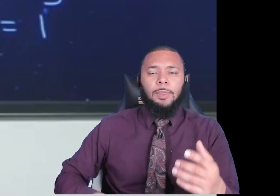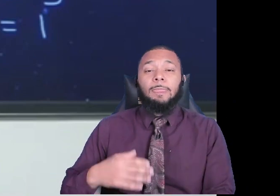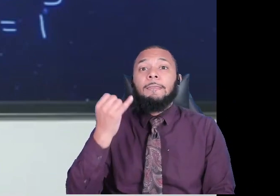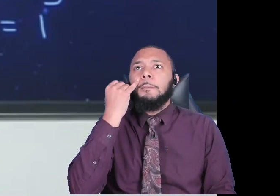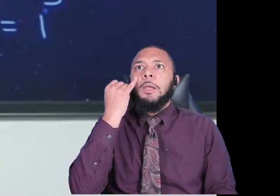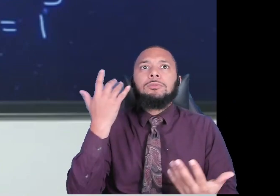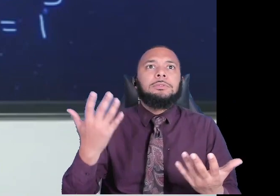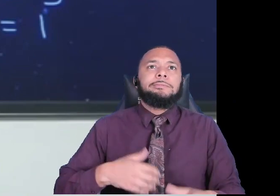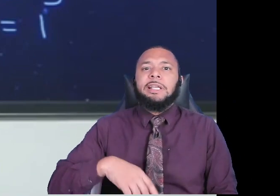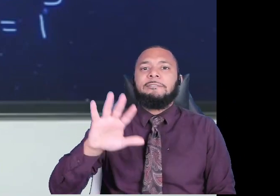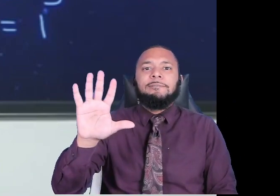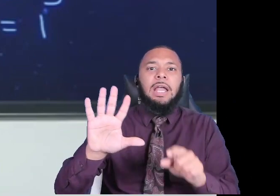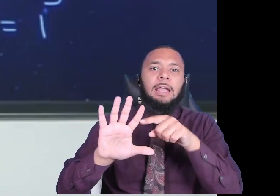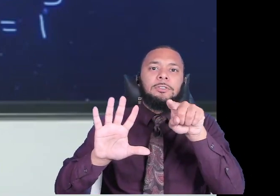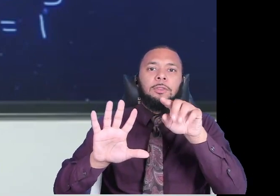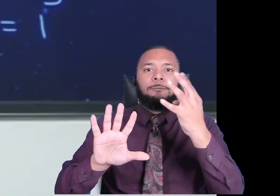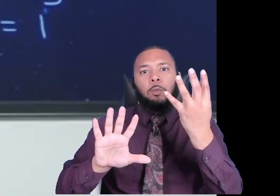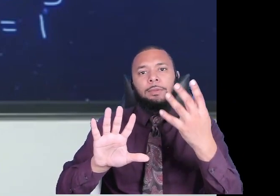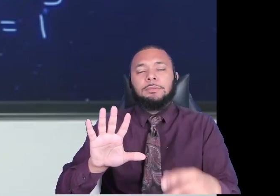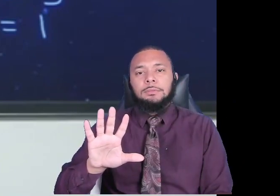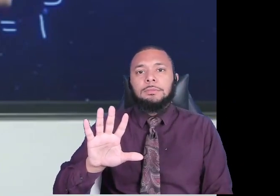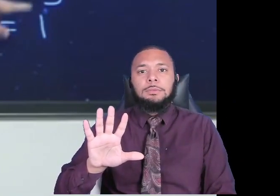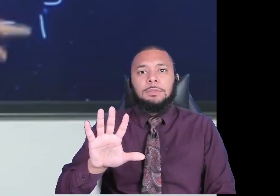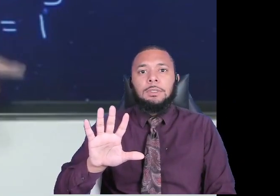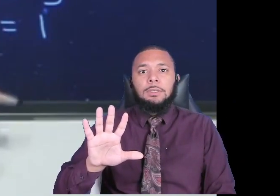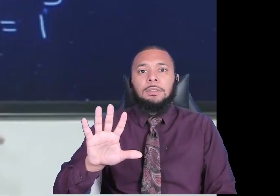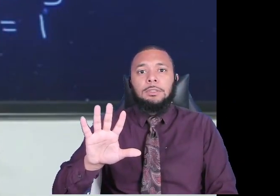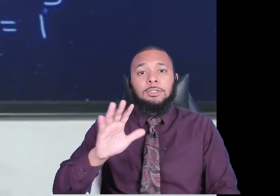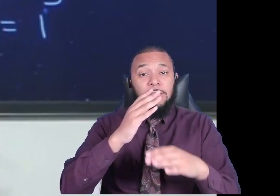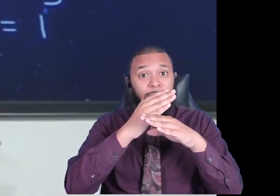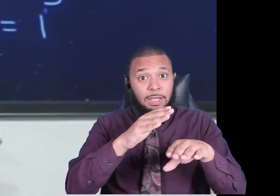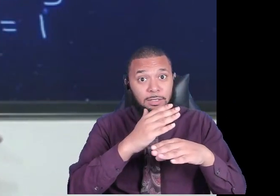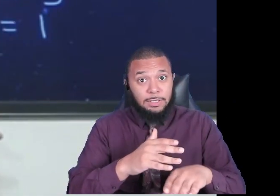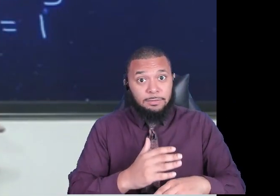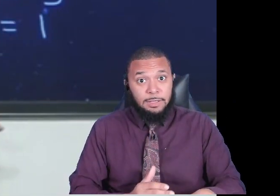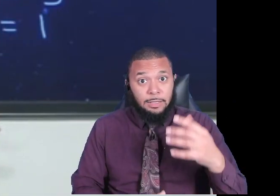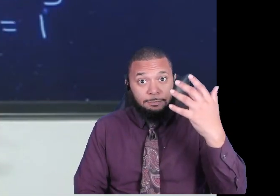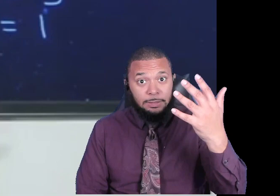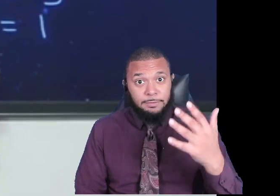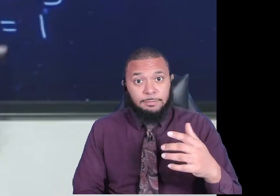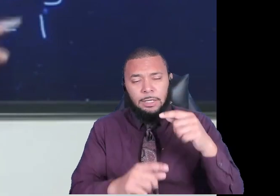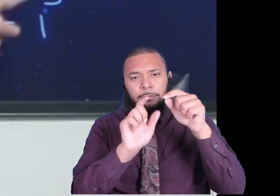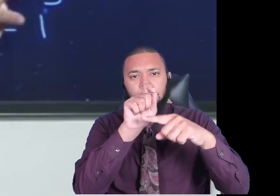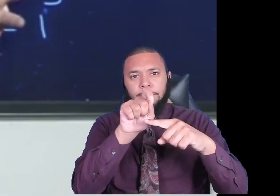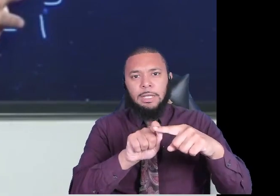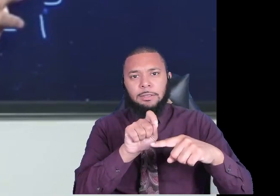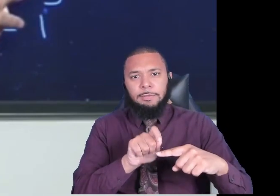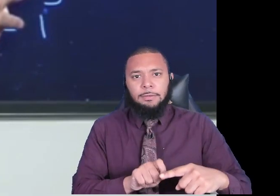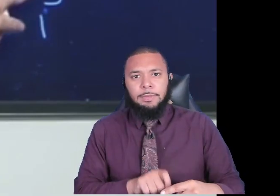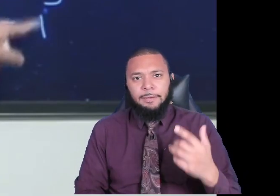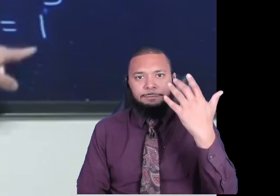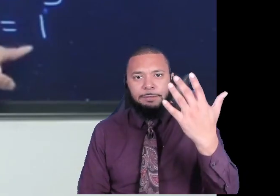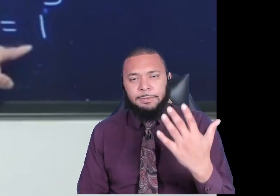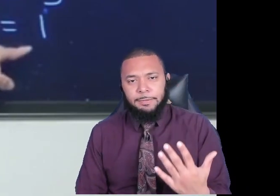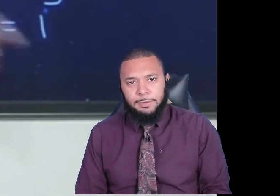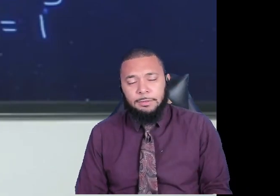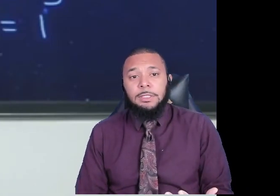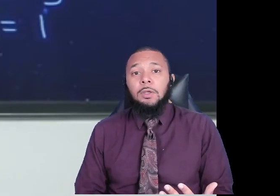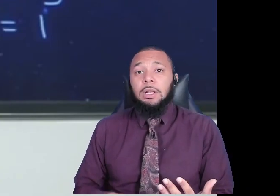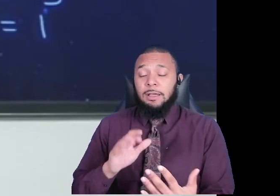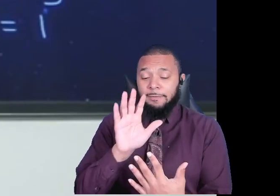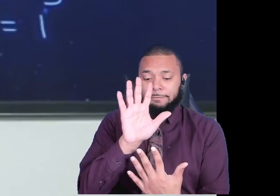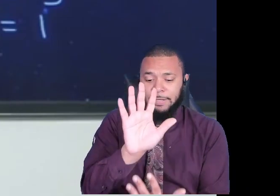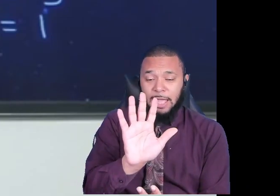started with 5 to the 4th? Every time I would divide by 5. So when I got down to 5 divided by